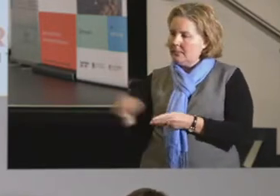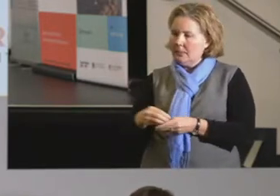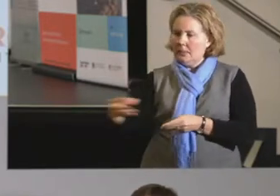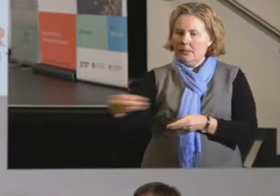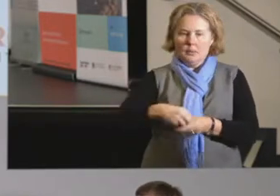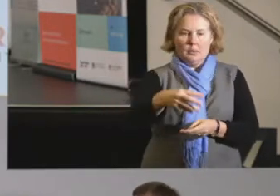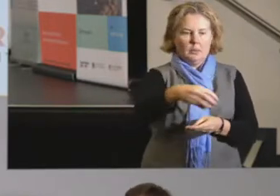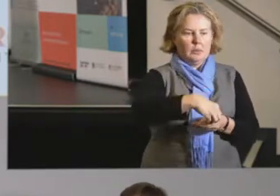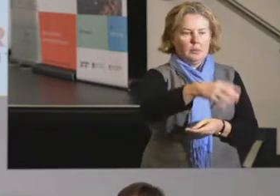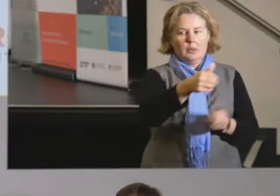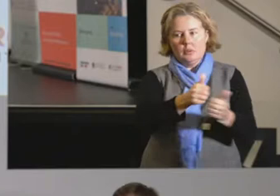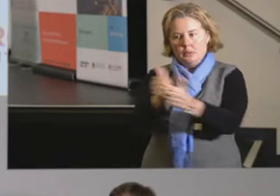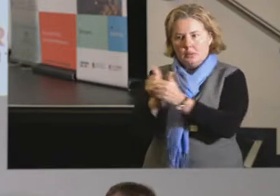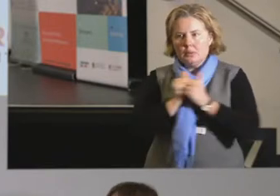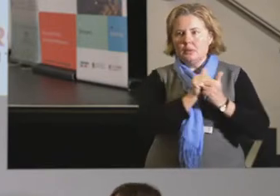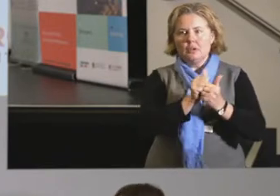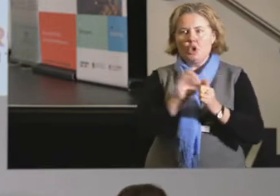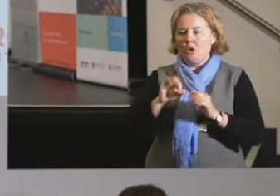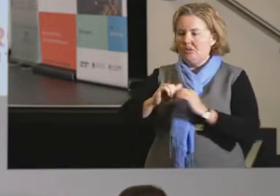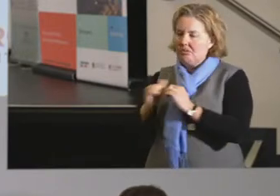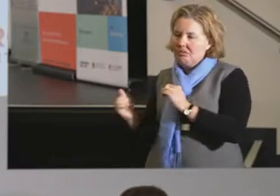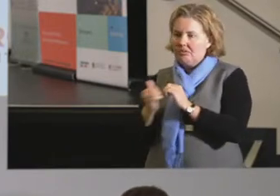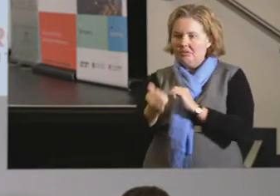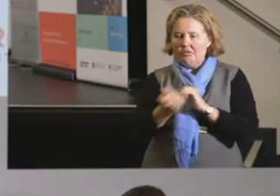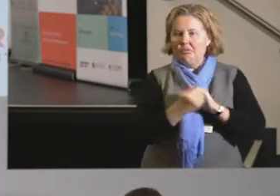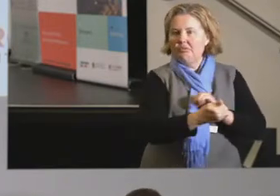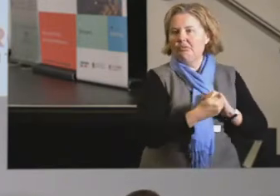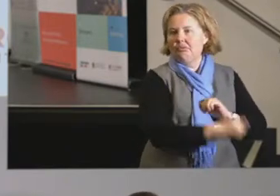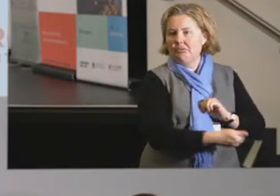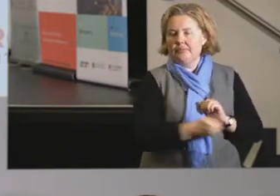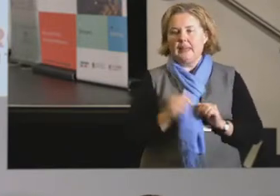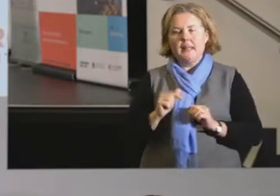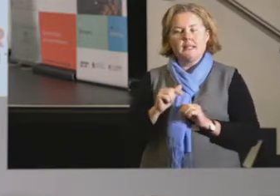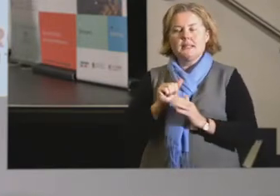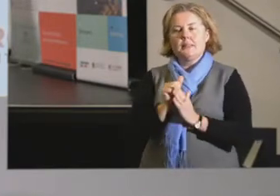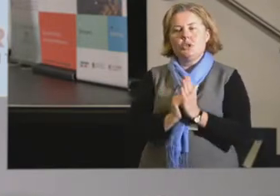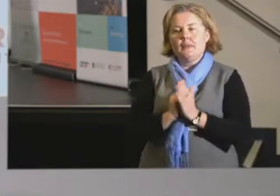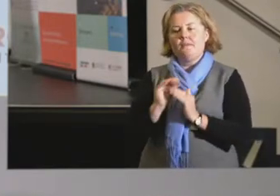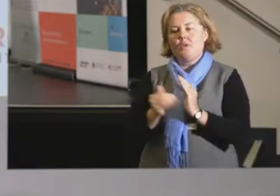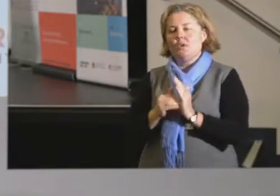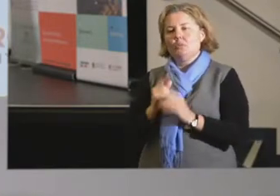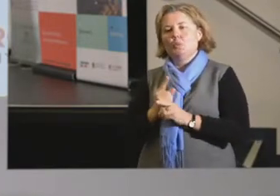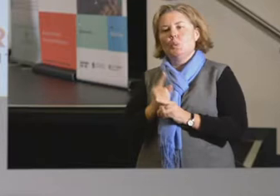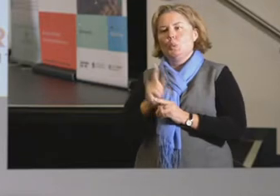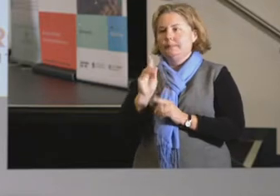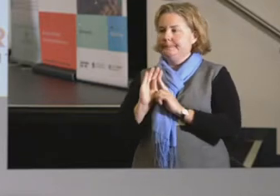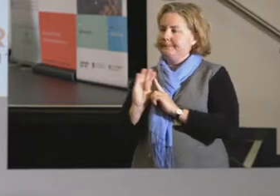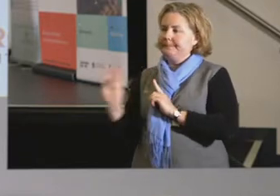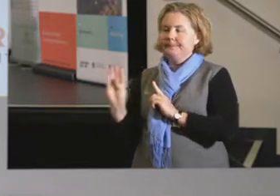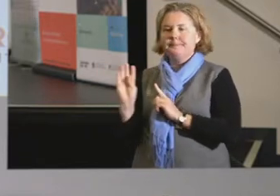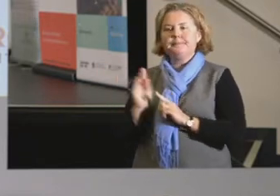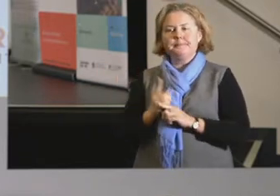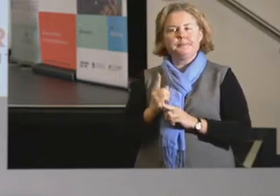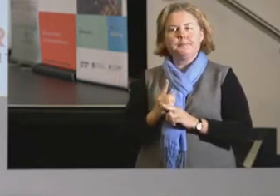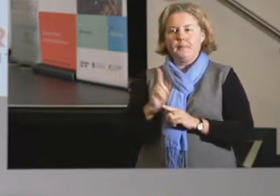really the kind of subject of this final panel this evening. And so I'm going to start, as